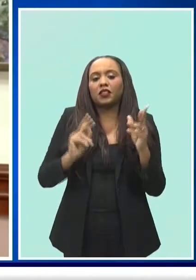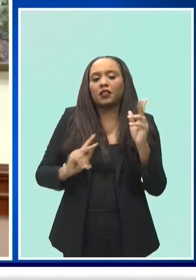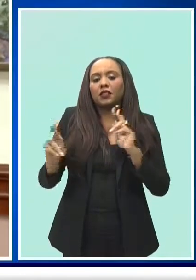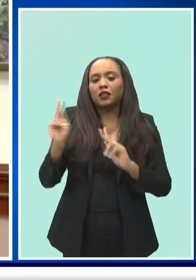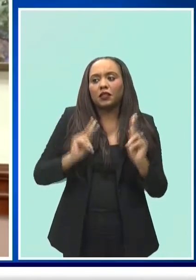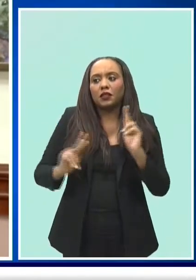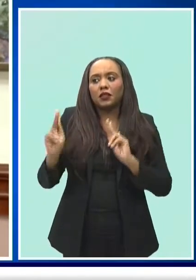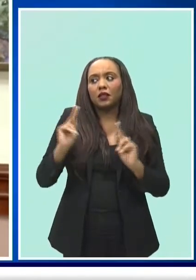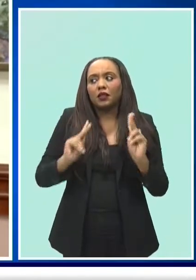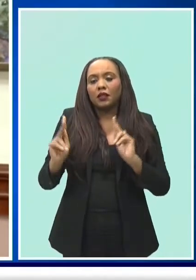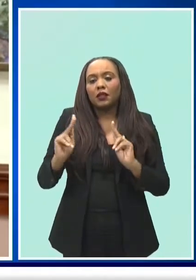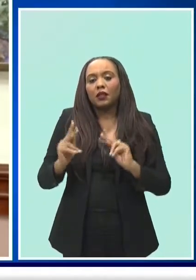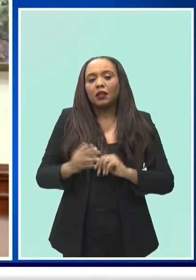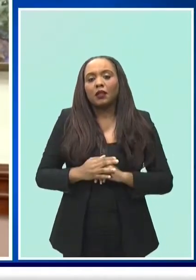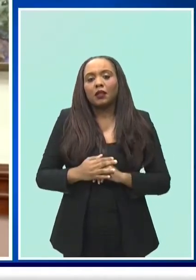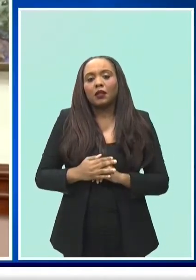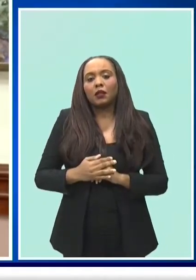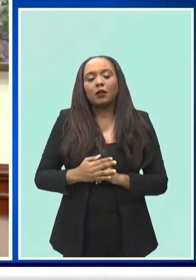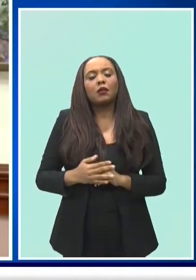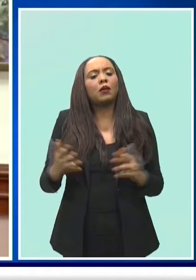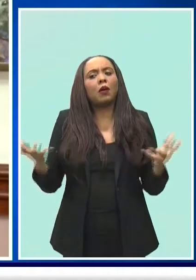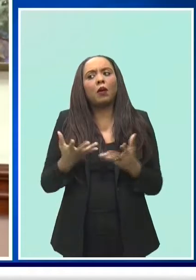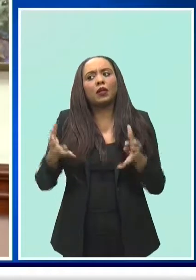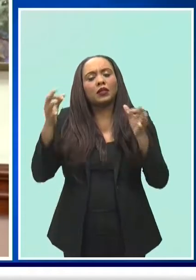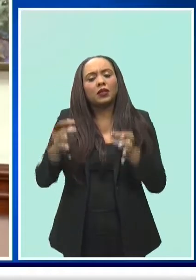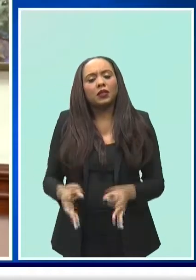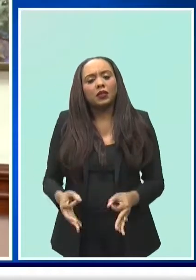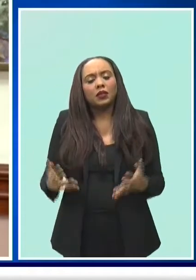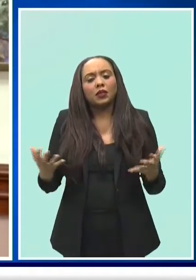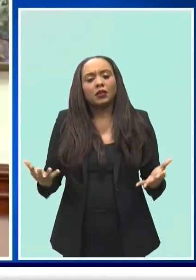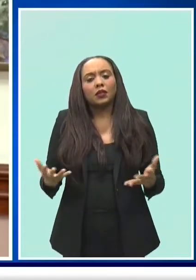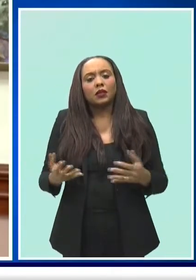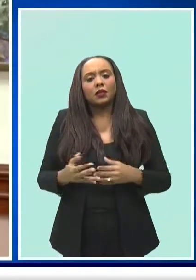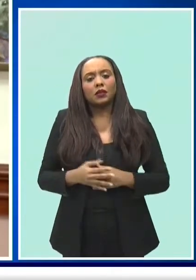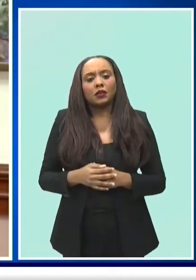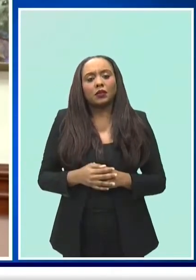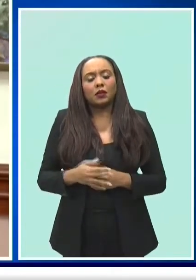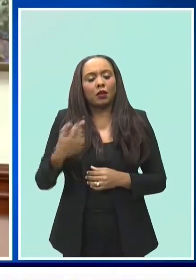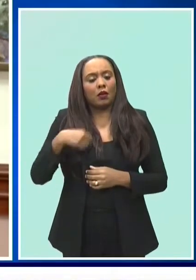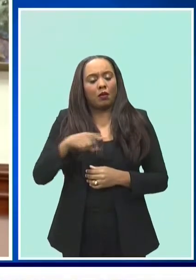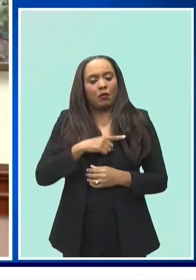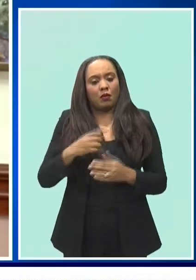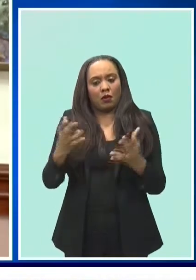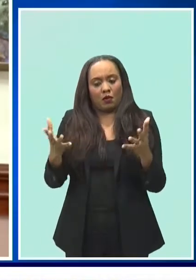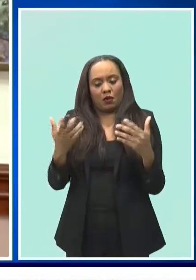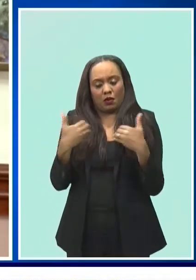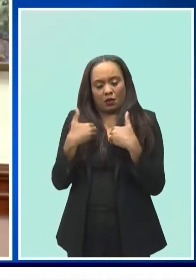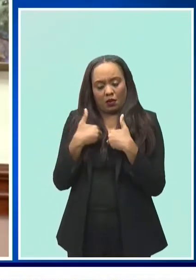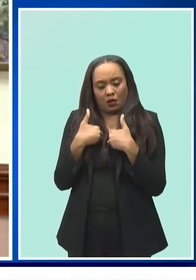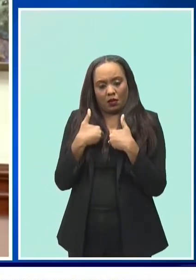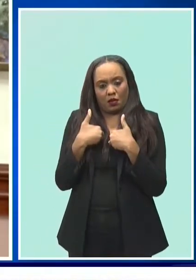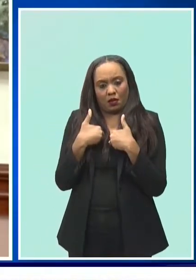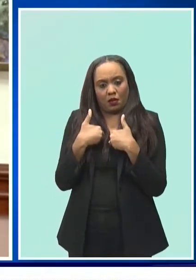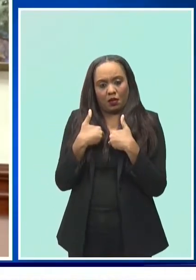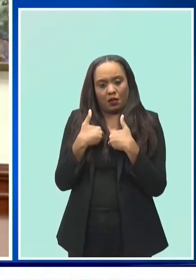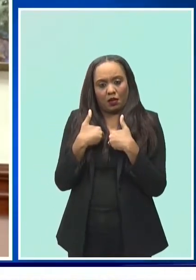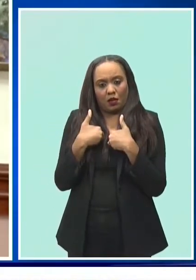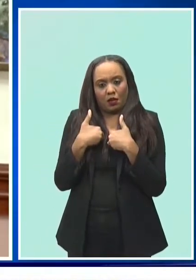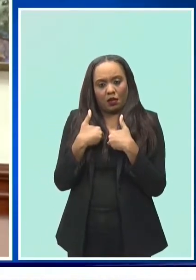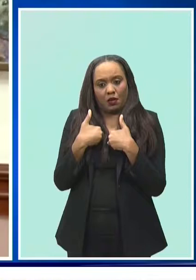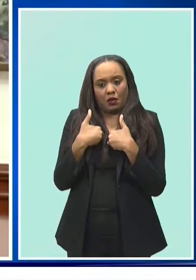space. And what we have decided to do is to incorporate a teaching